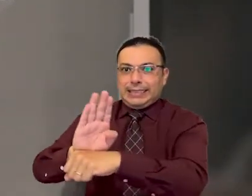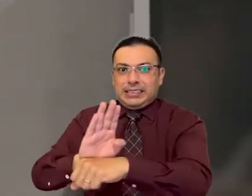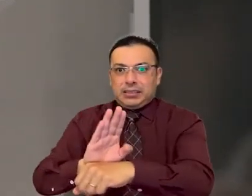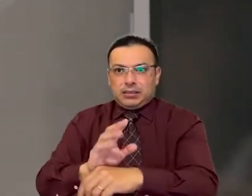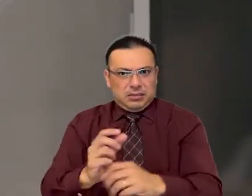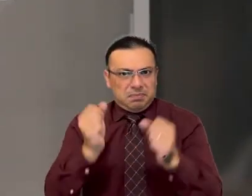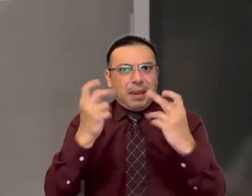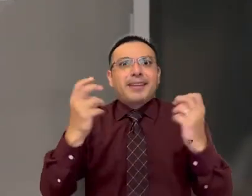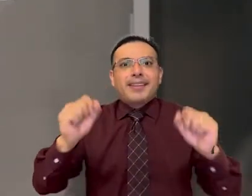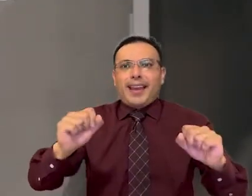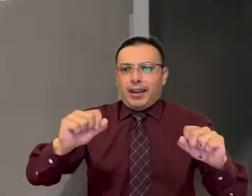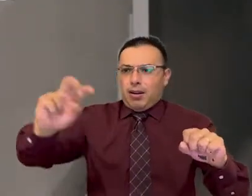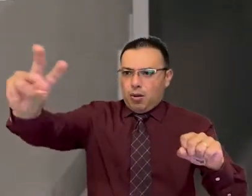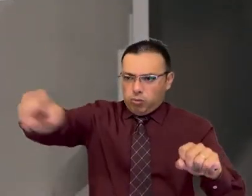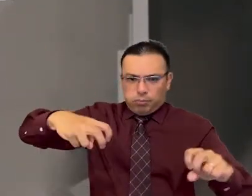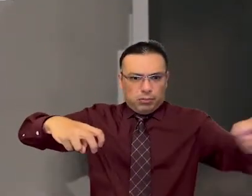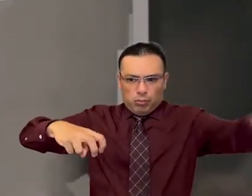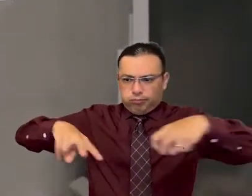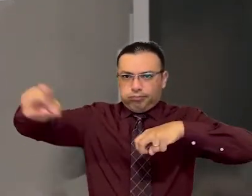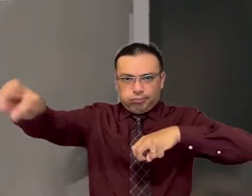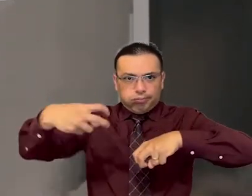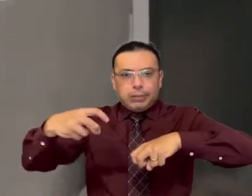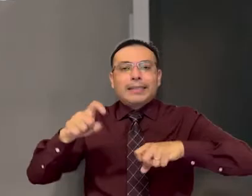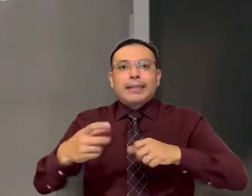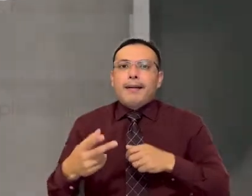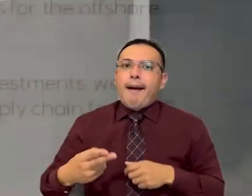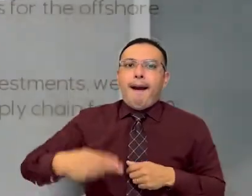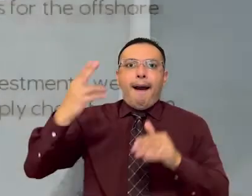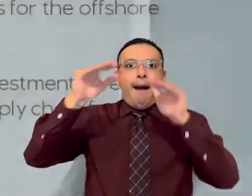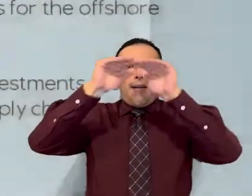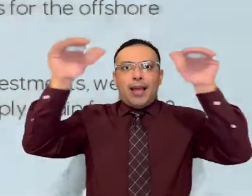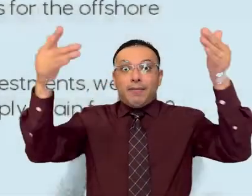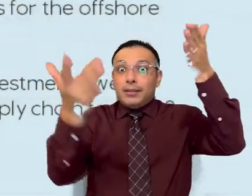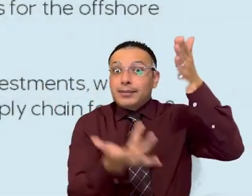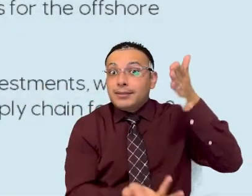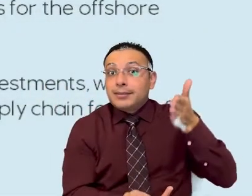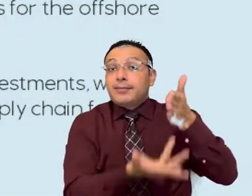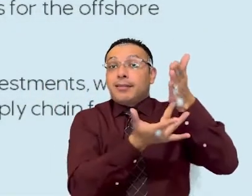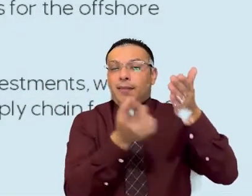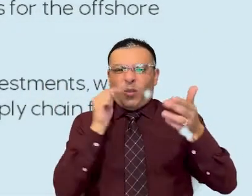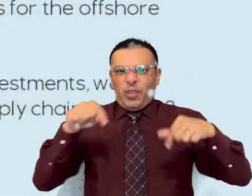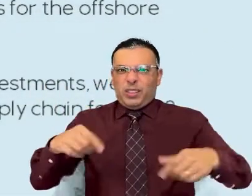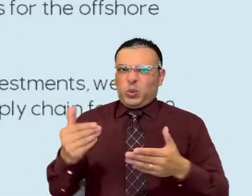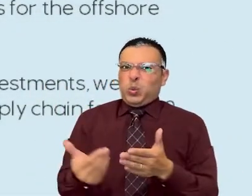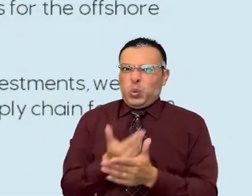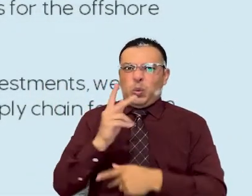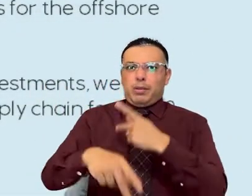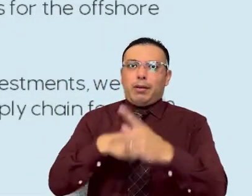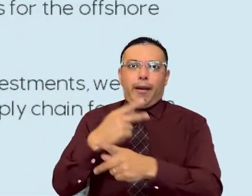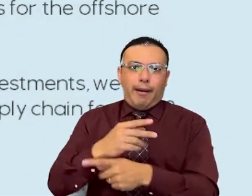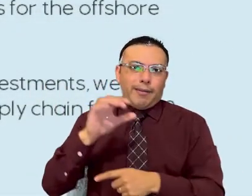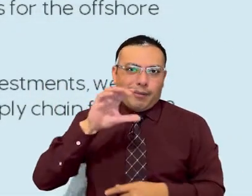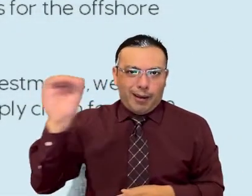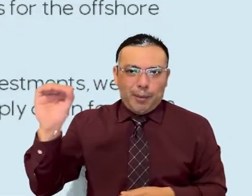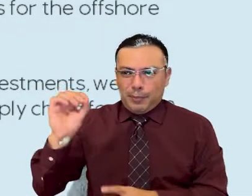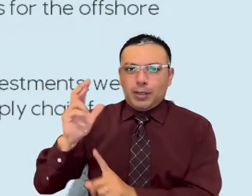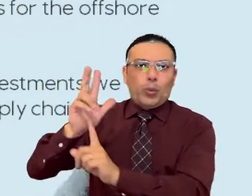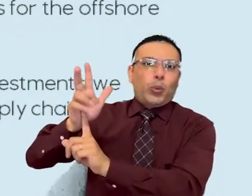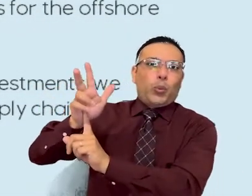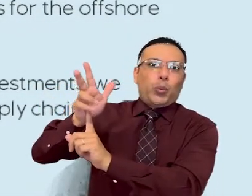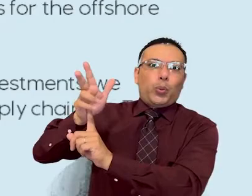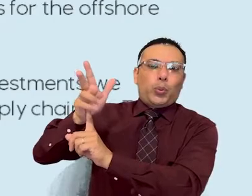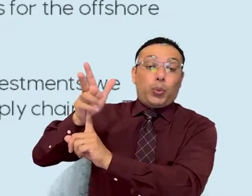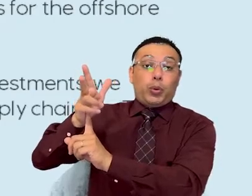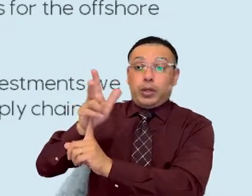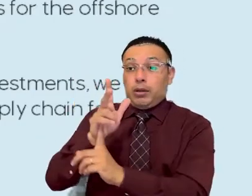technological precision and excellence to the new offshore wind industry. Super exciting, and we'll be